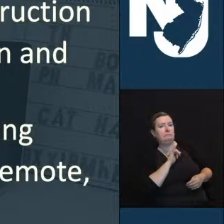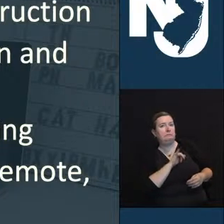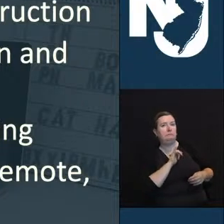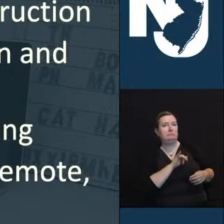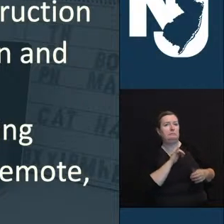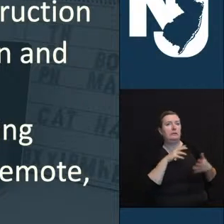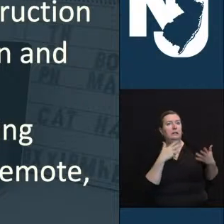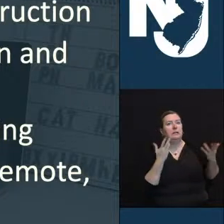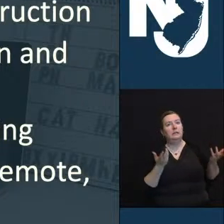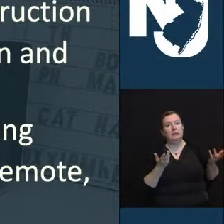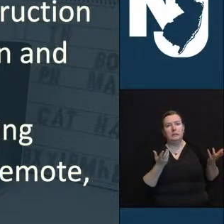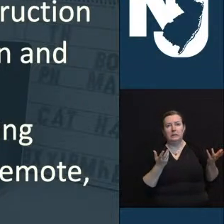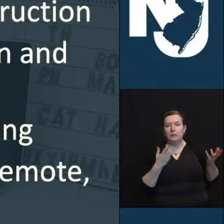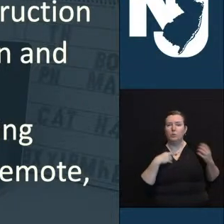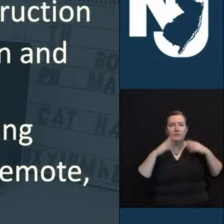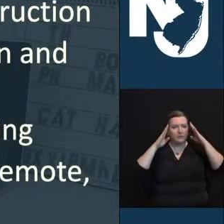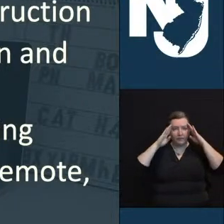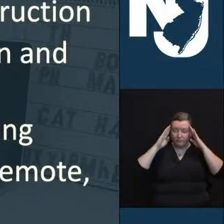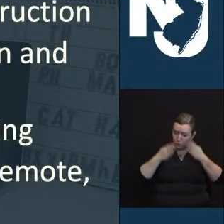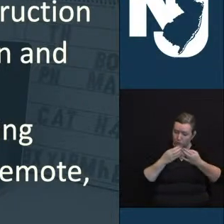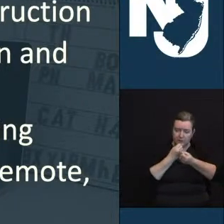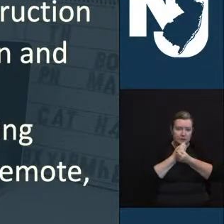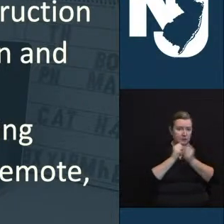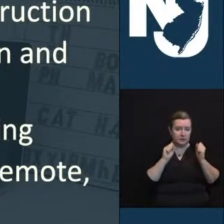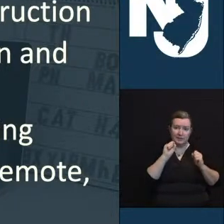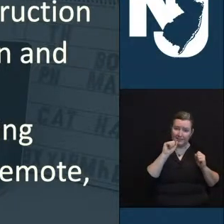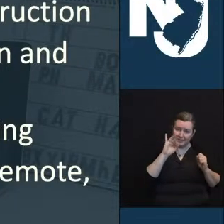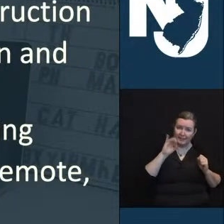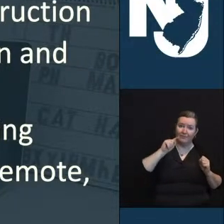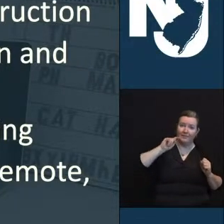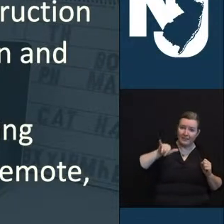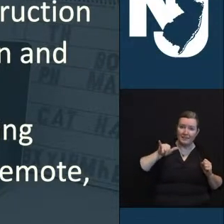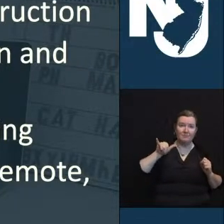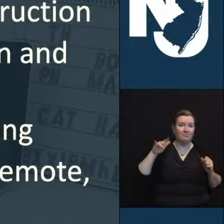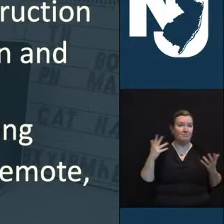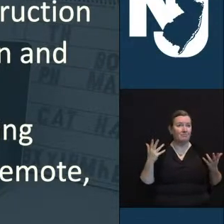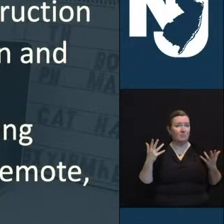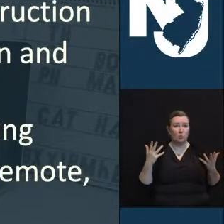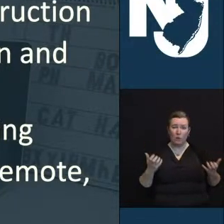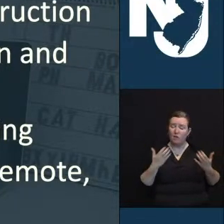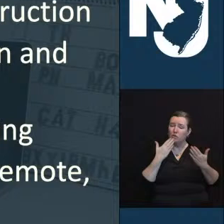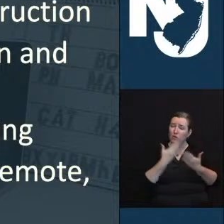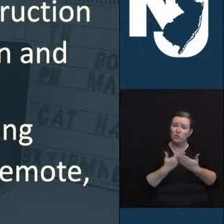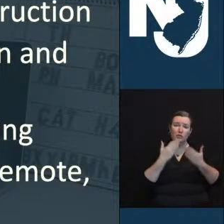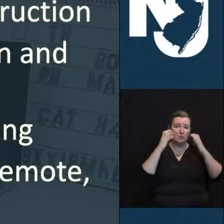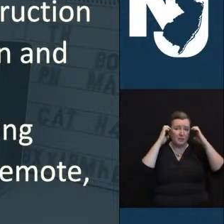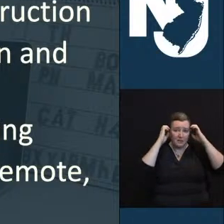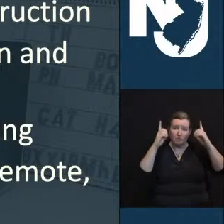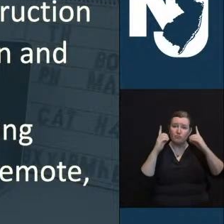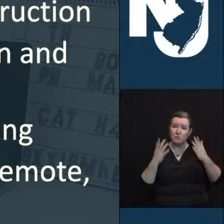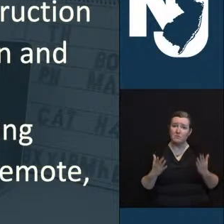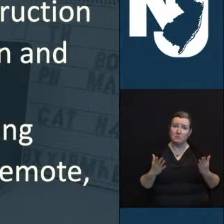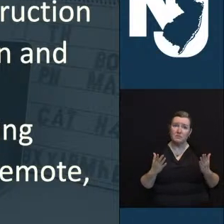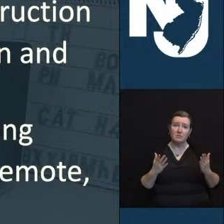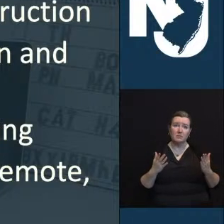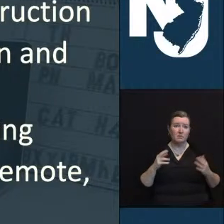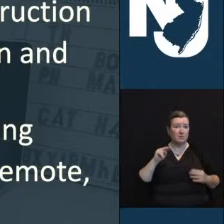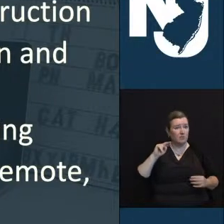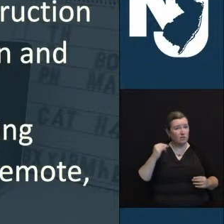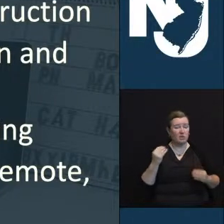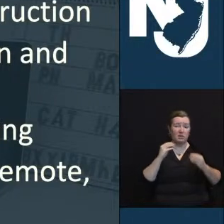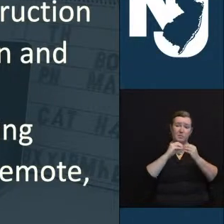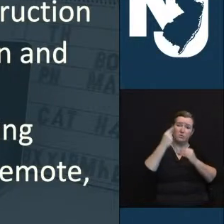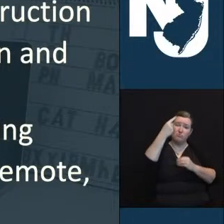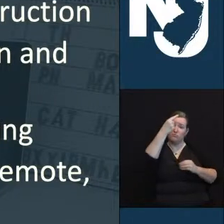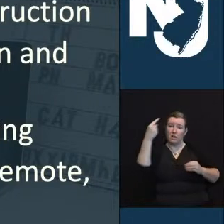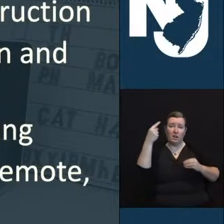on safety. Secondly, on a high quality education. We're defending our turf as the #1 public education system in America